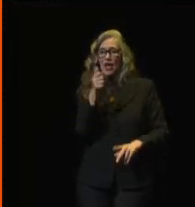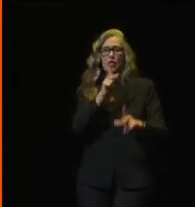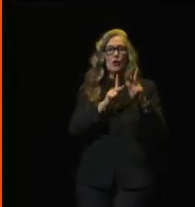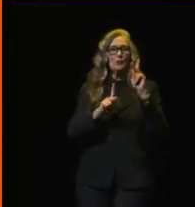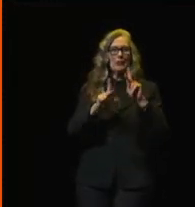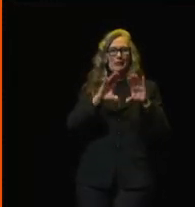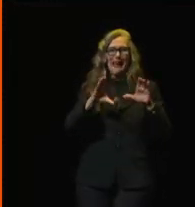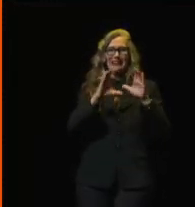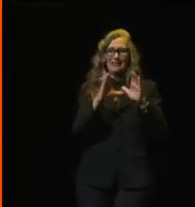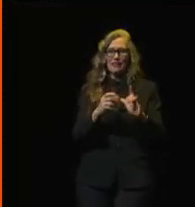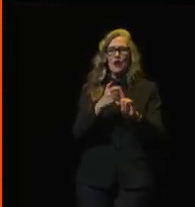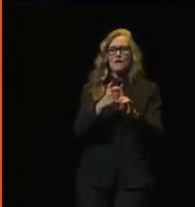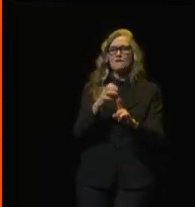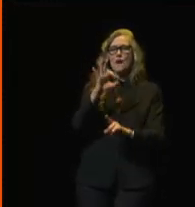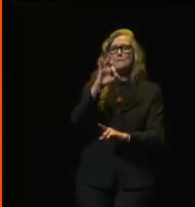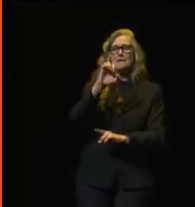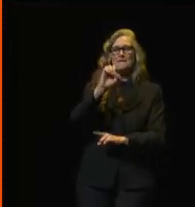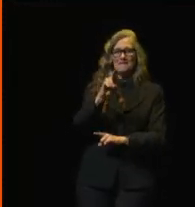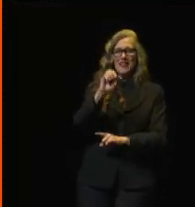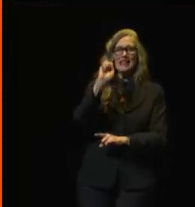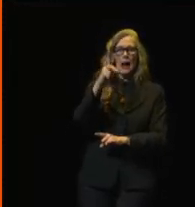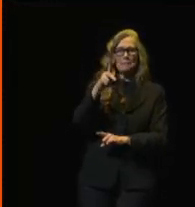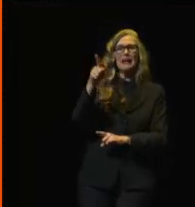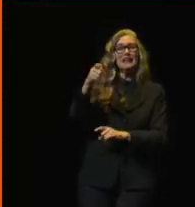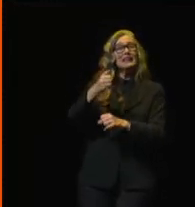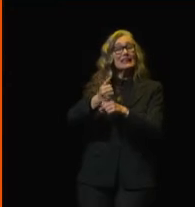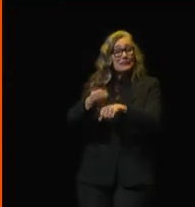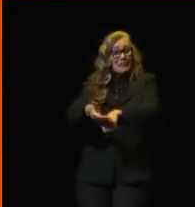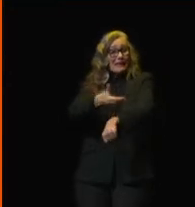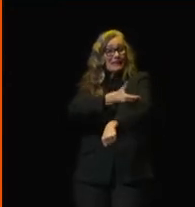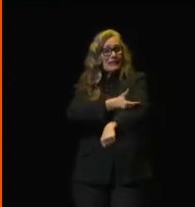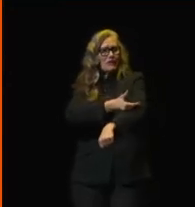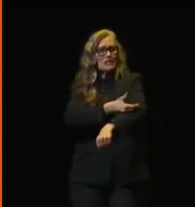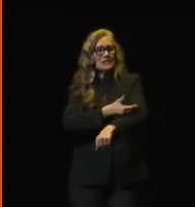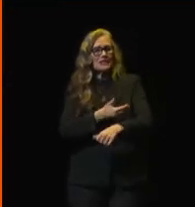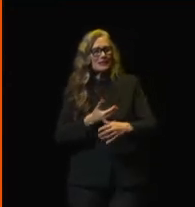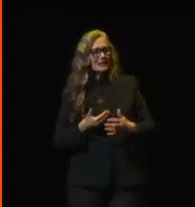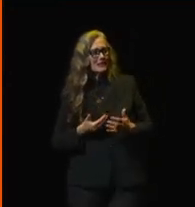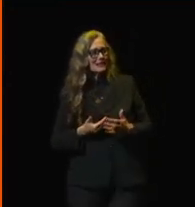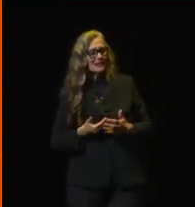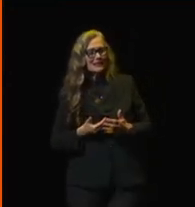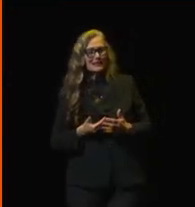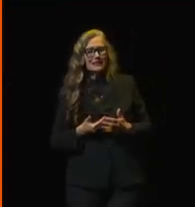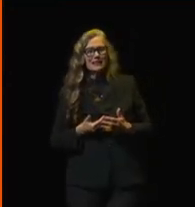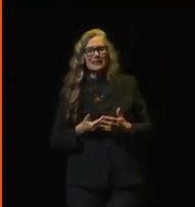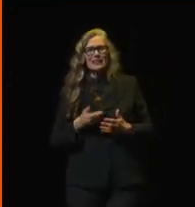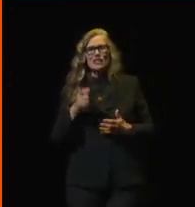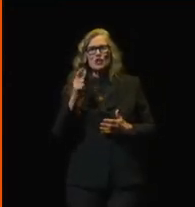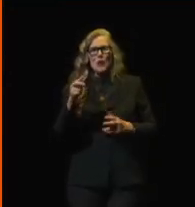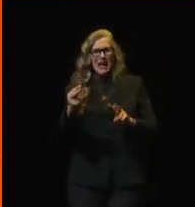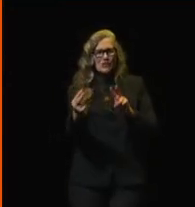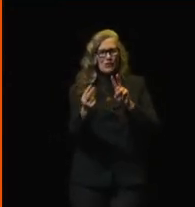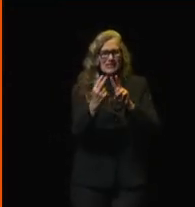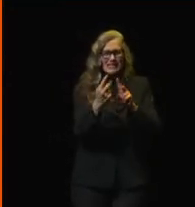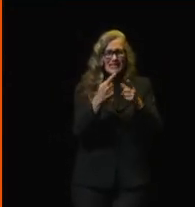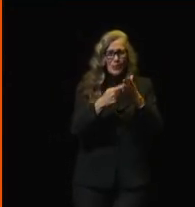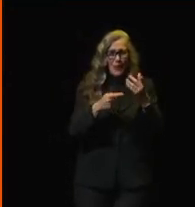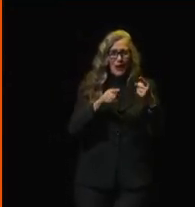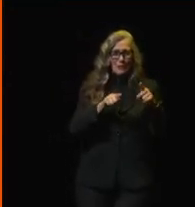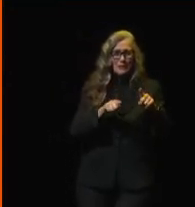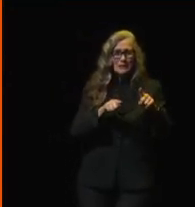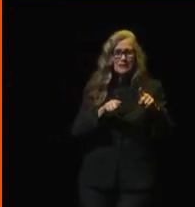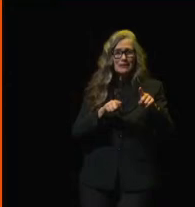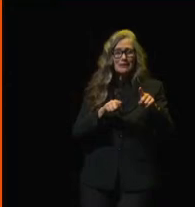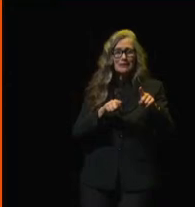Ady made a difference. For me, you have to look concretely at what happened.